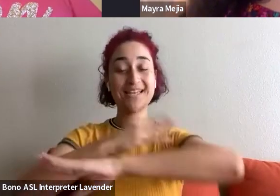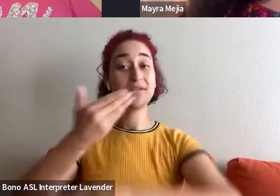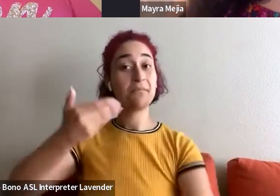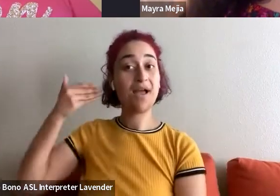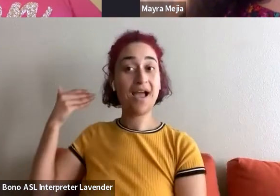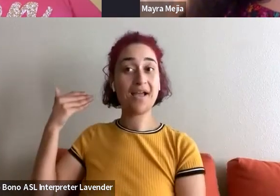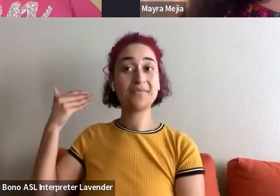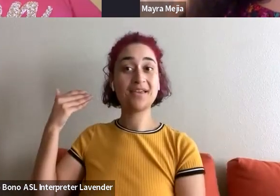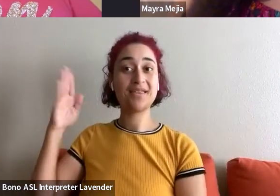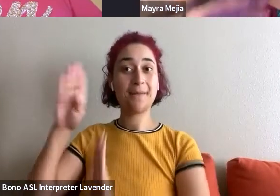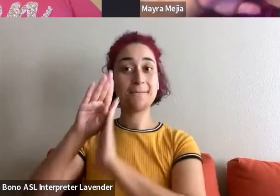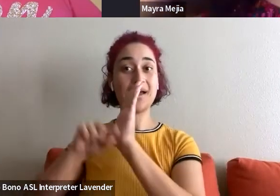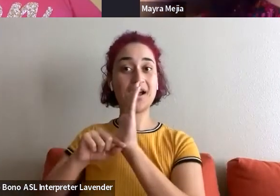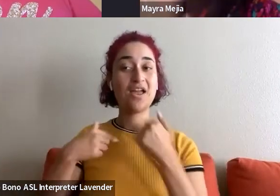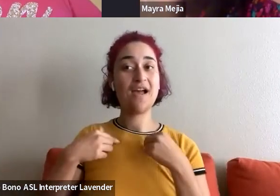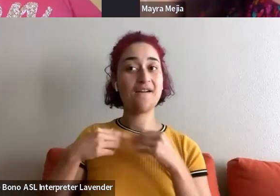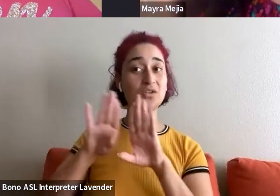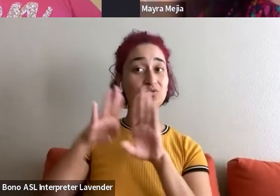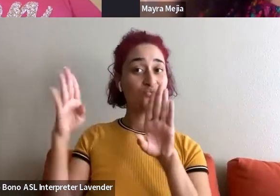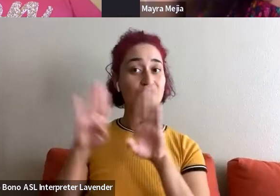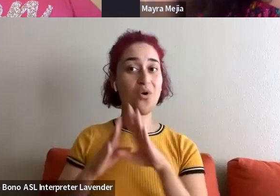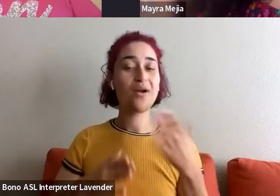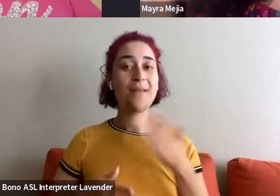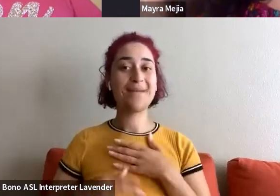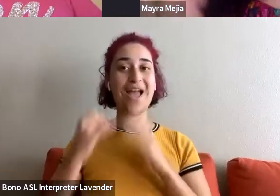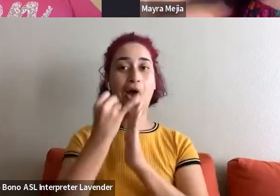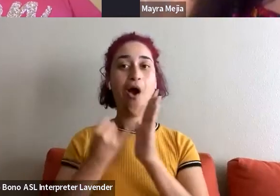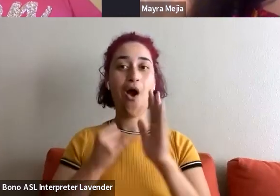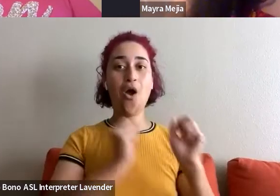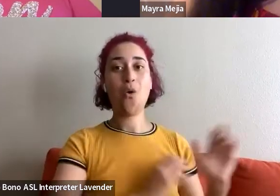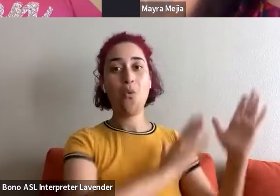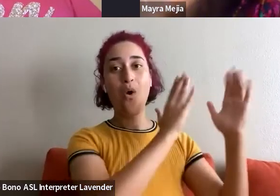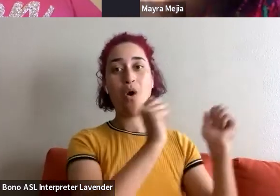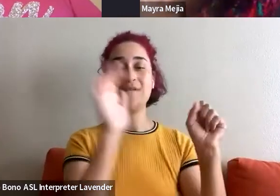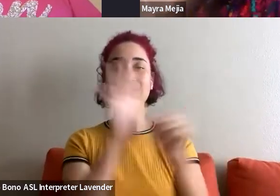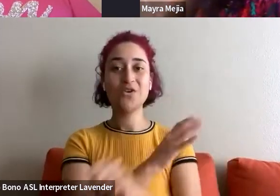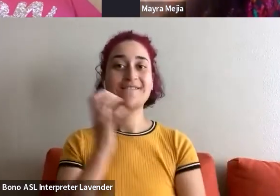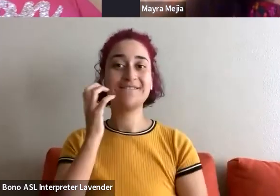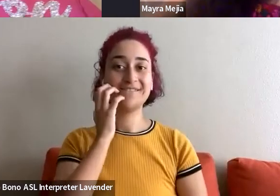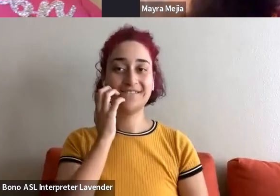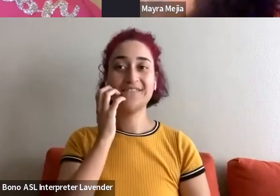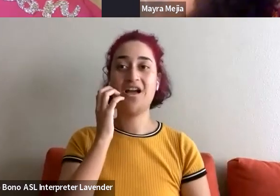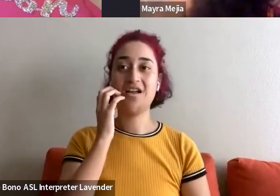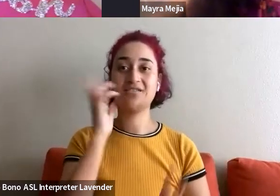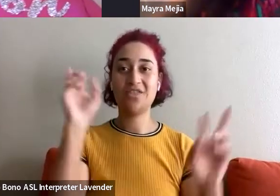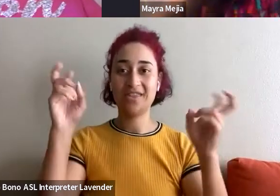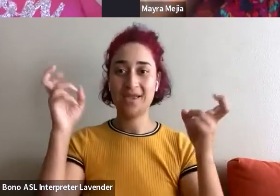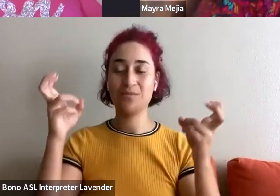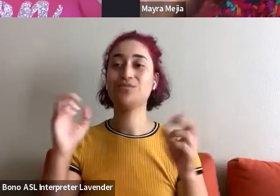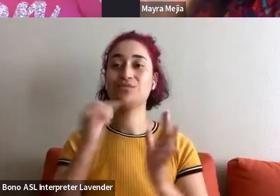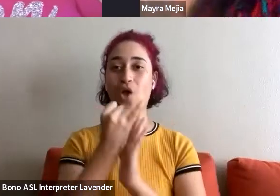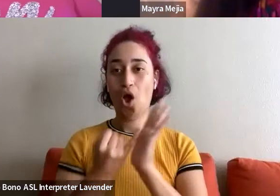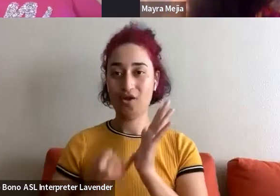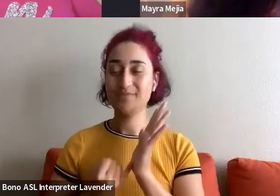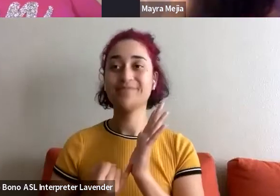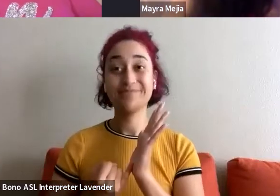in the background, there's a door and my gallery wall full of fat art. Yes. Okay,